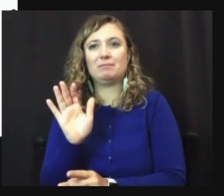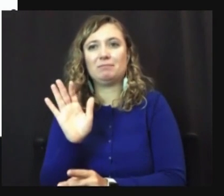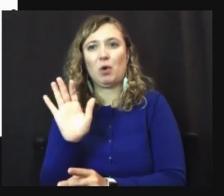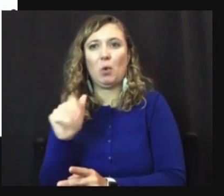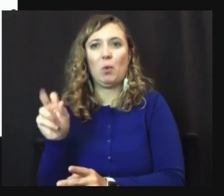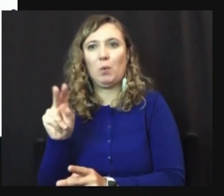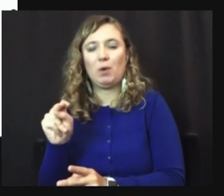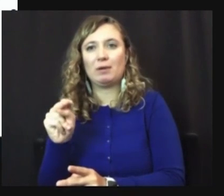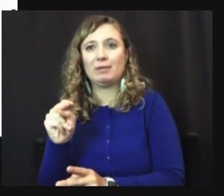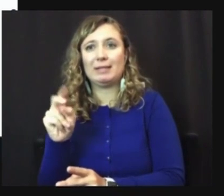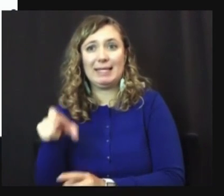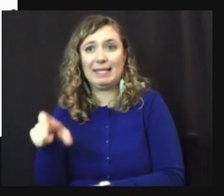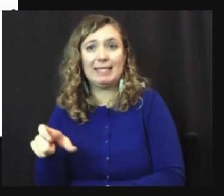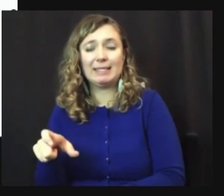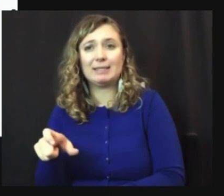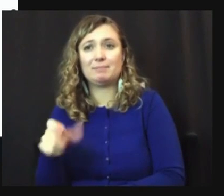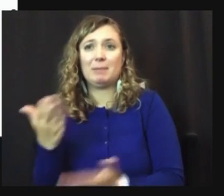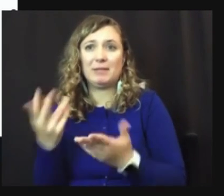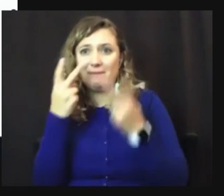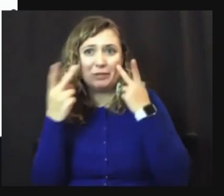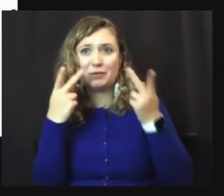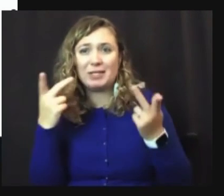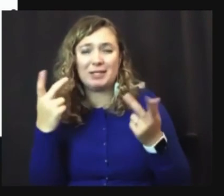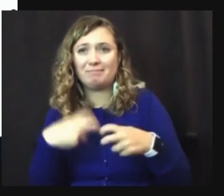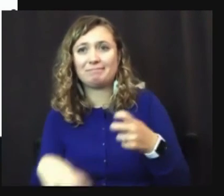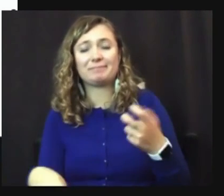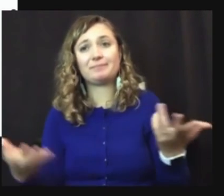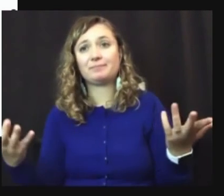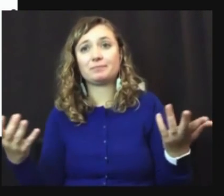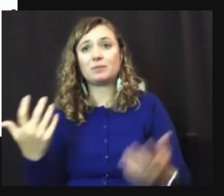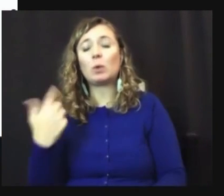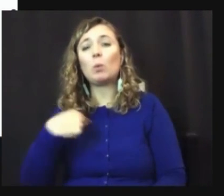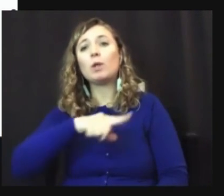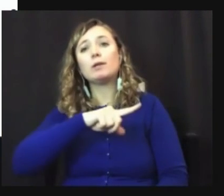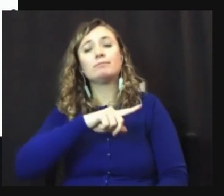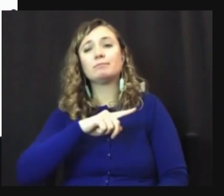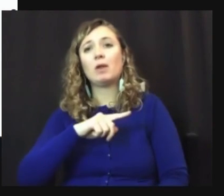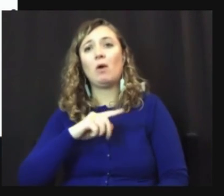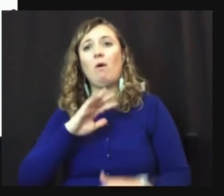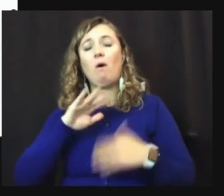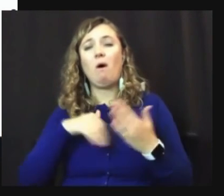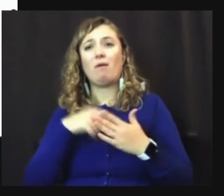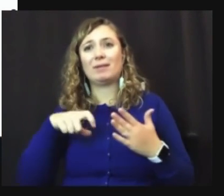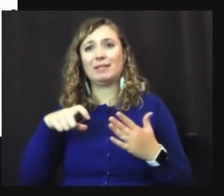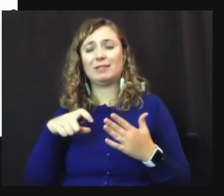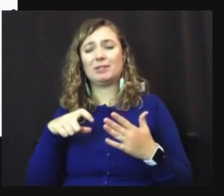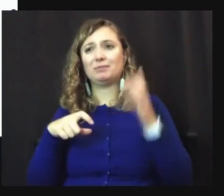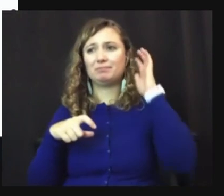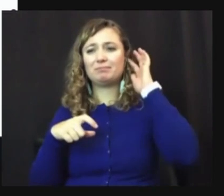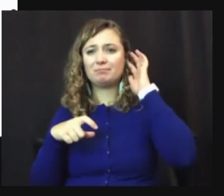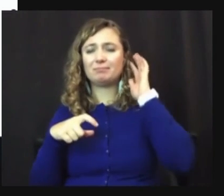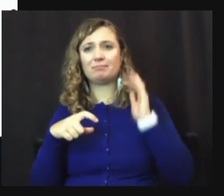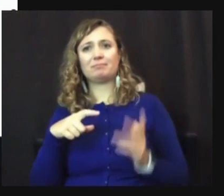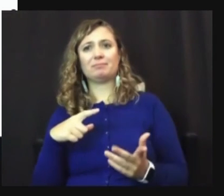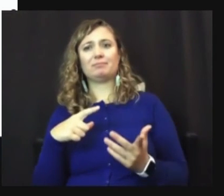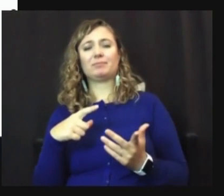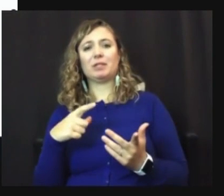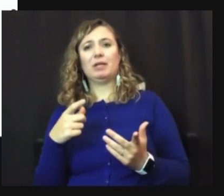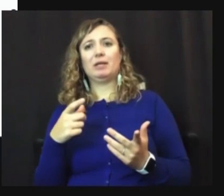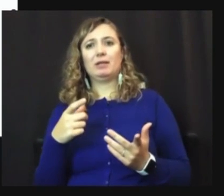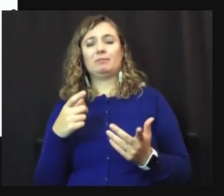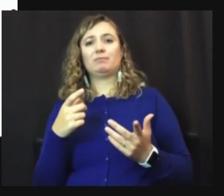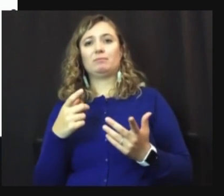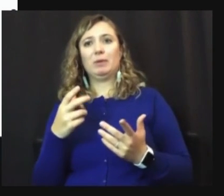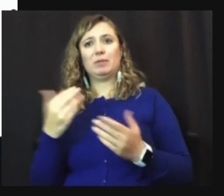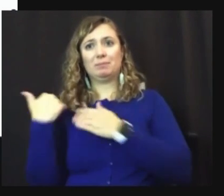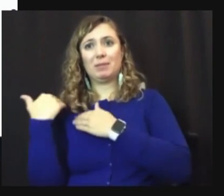care of your own needs. I think like we all need to just find ways to like take ownership for the things that are bothering us and learn how to